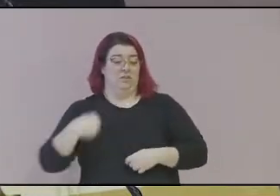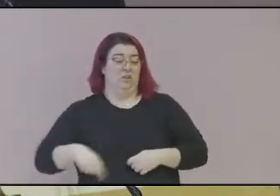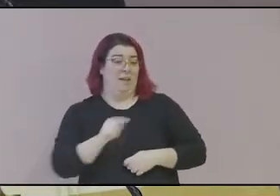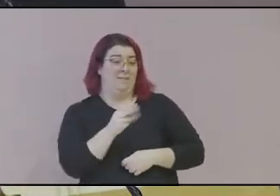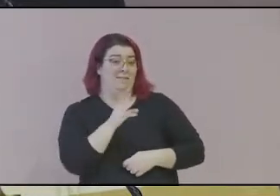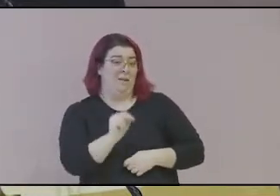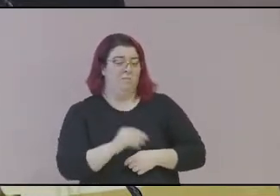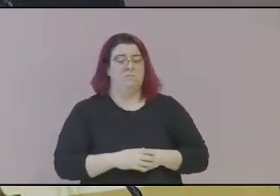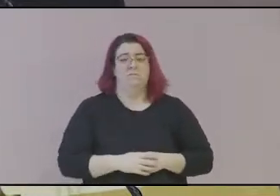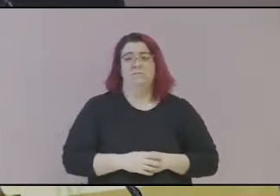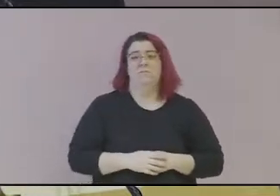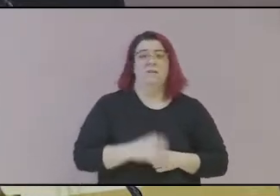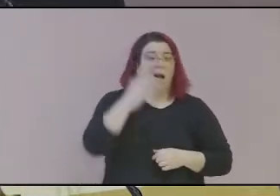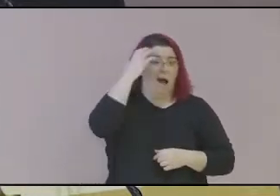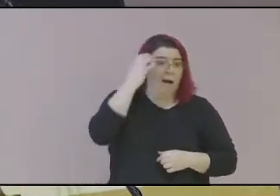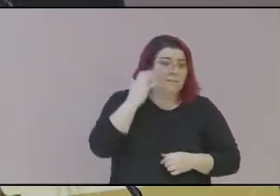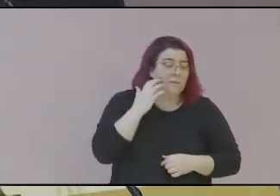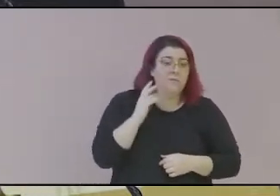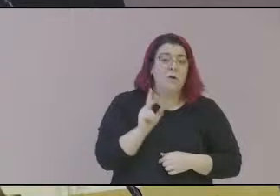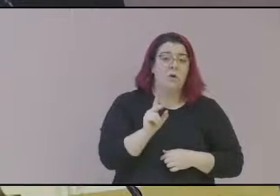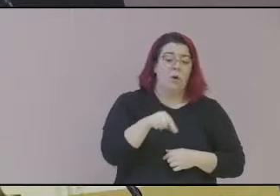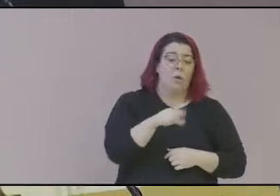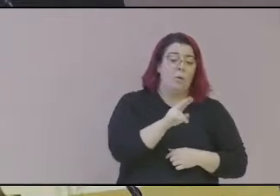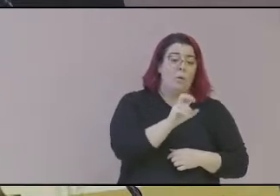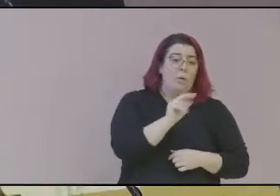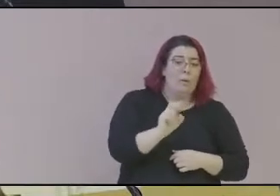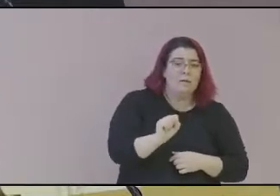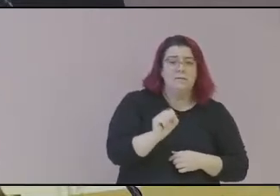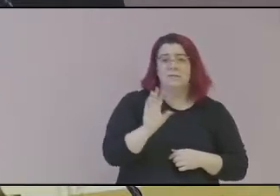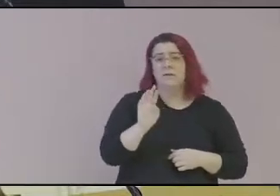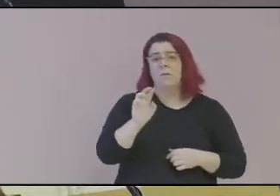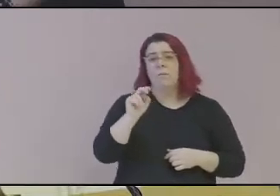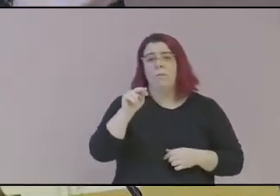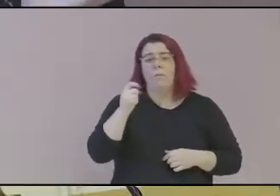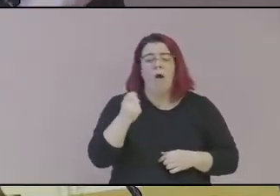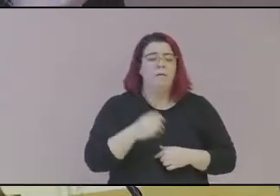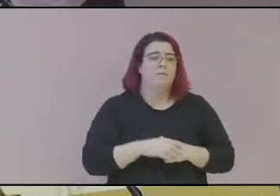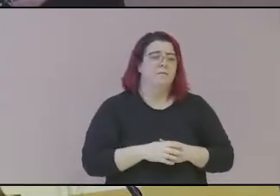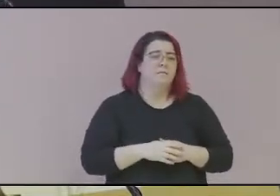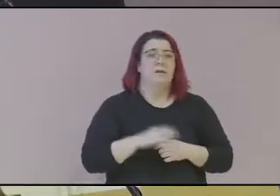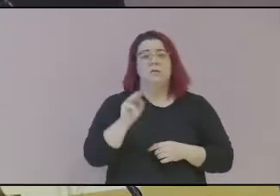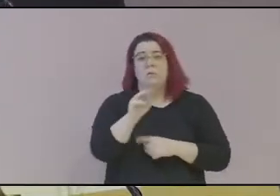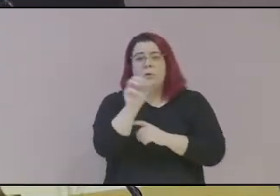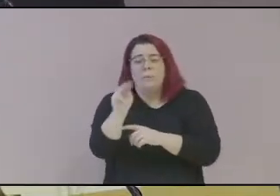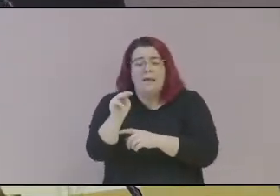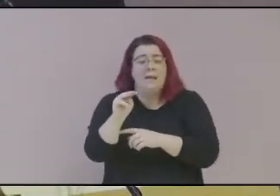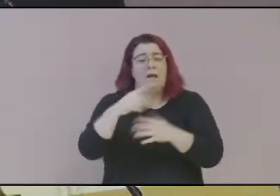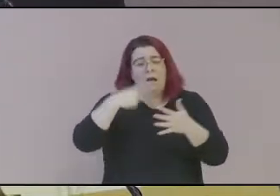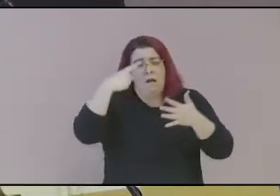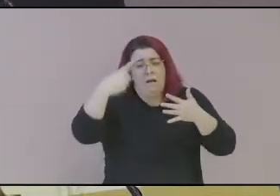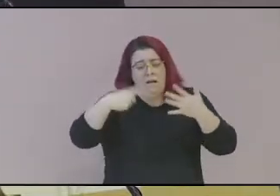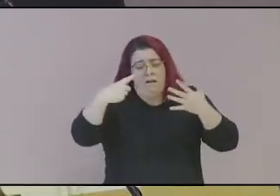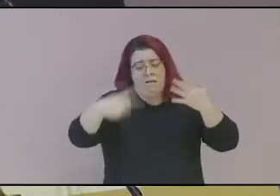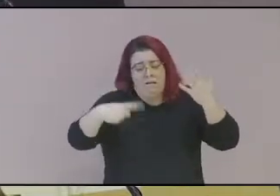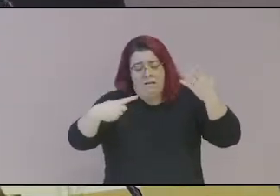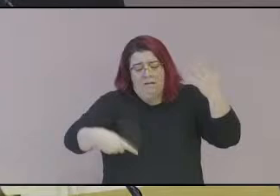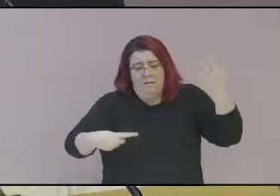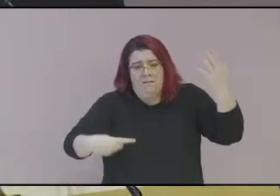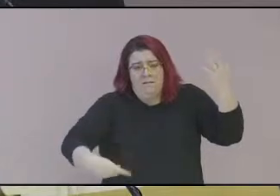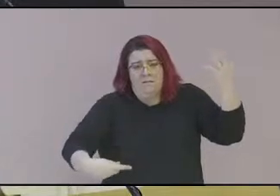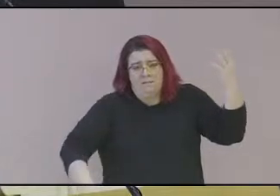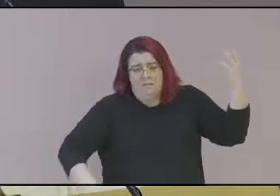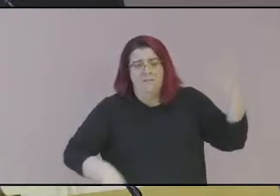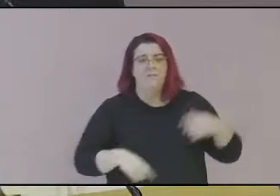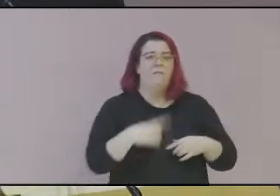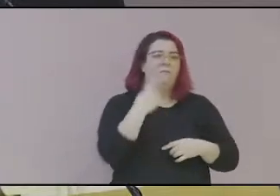Bronx, subways, schools, housing shelters, social media, and many other locations of public and